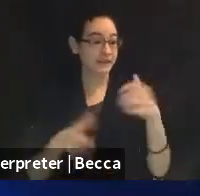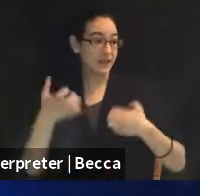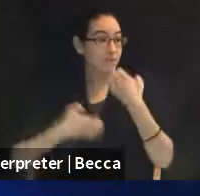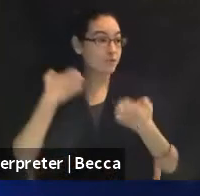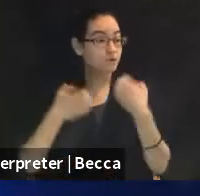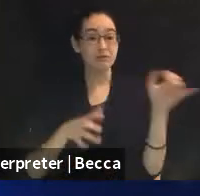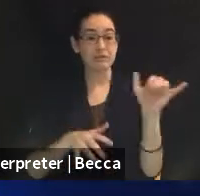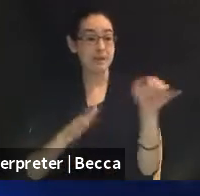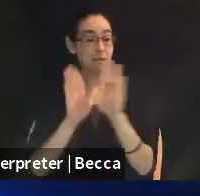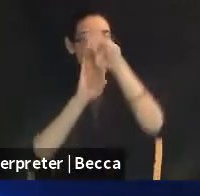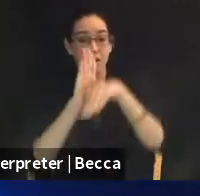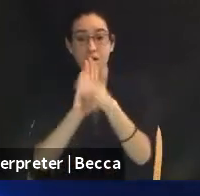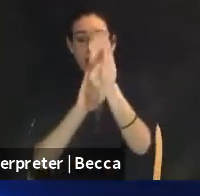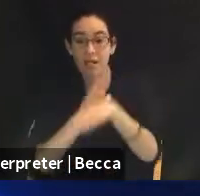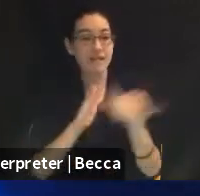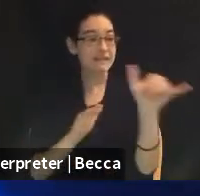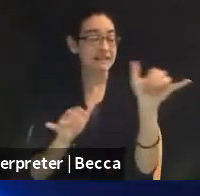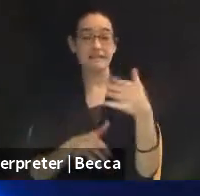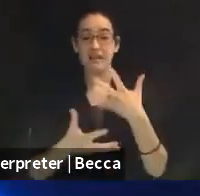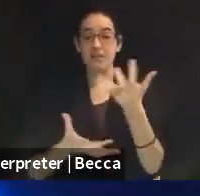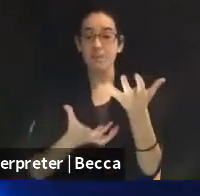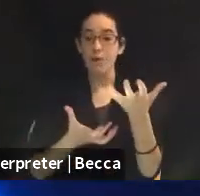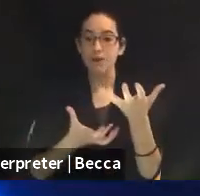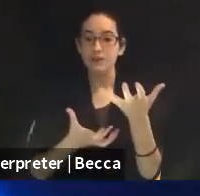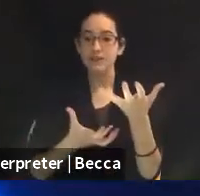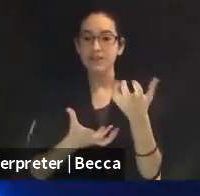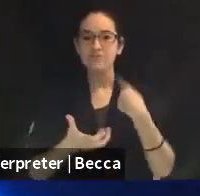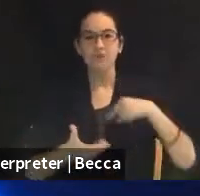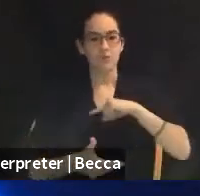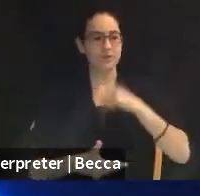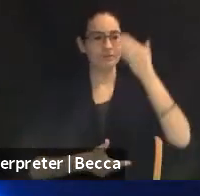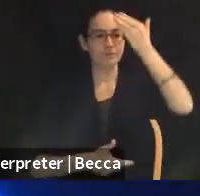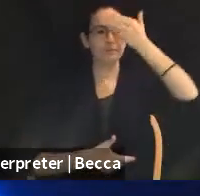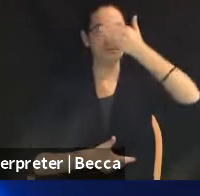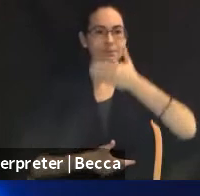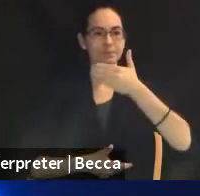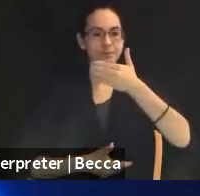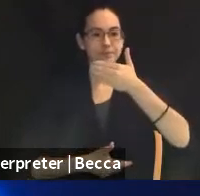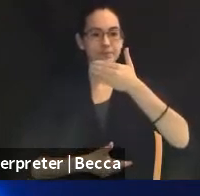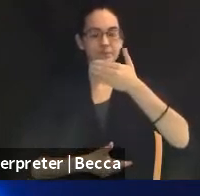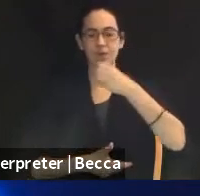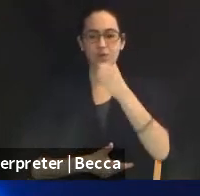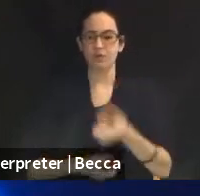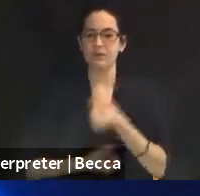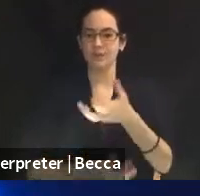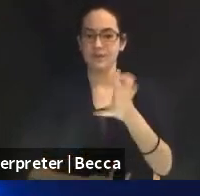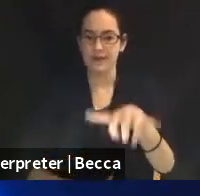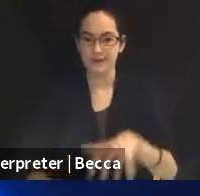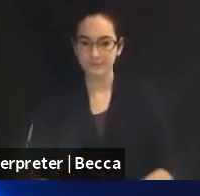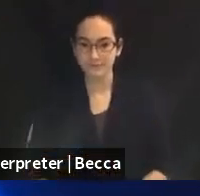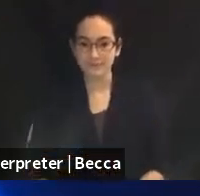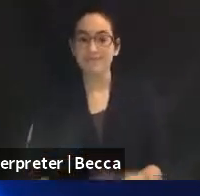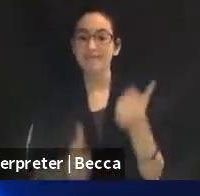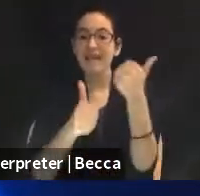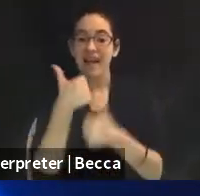the same desires, and yet we put a filter to mask it, which then complicates it. You know what I know every guy wants? Every guy